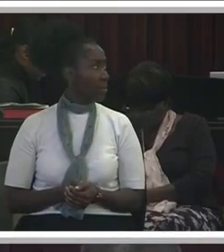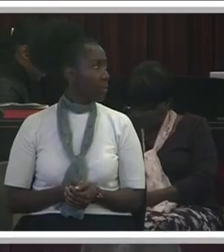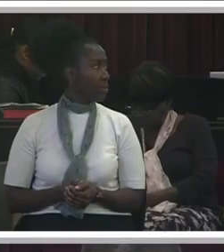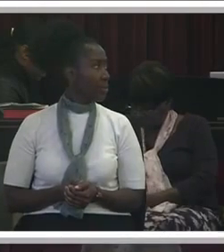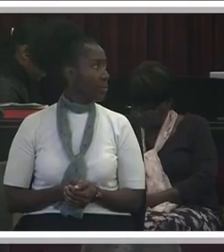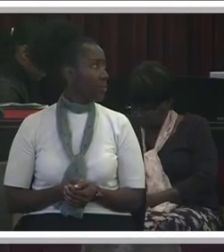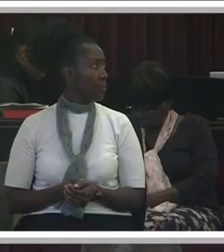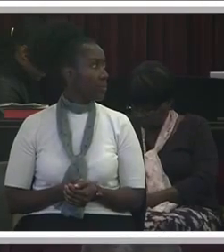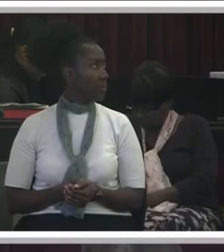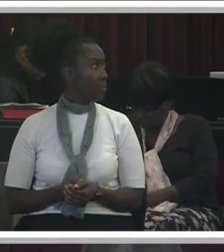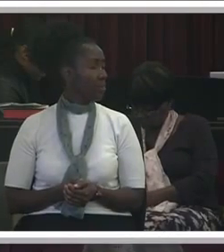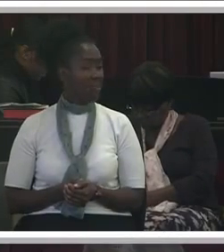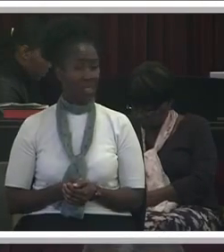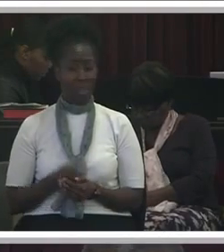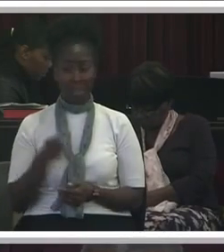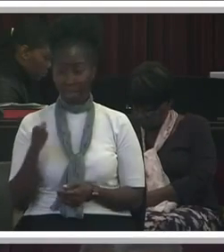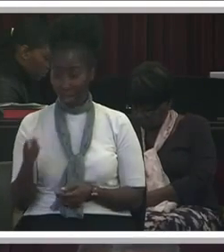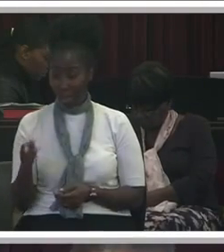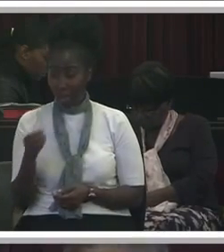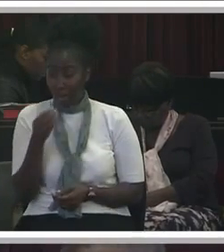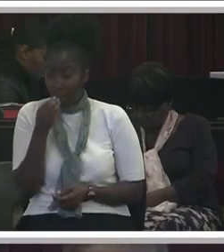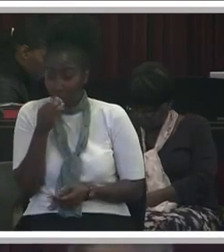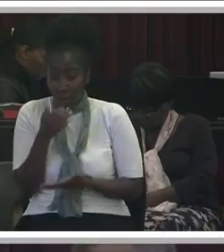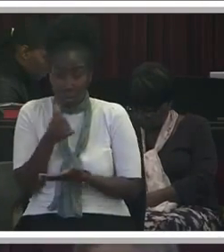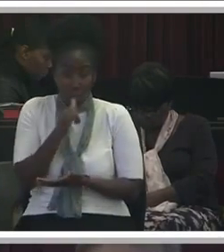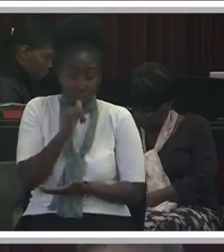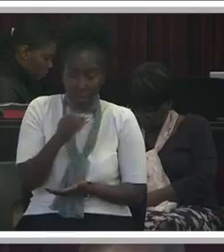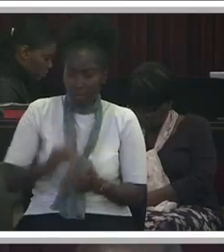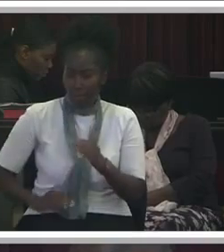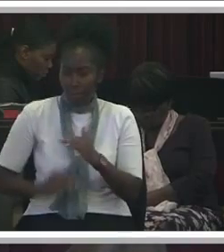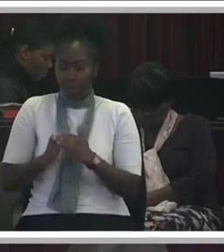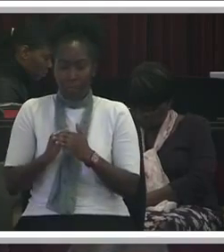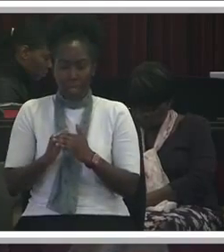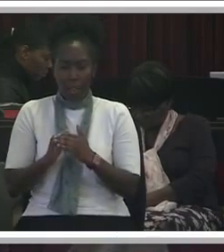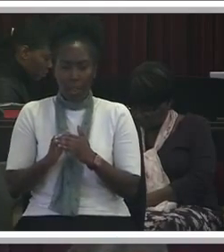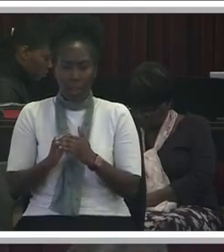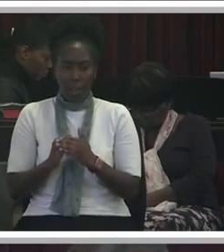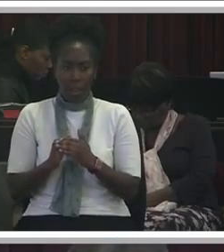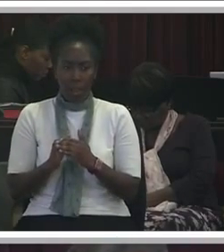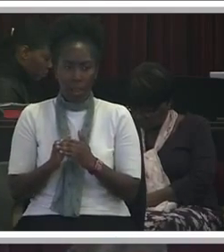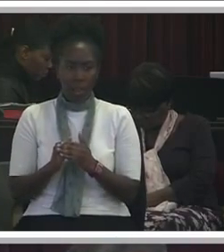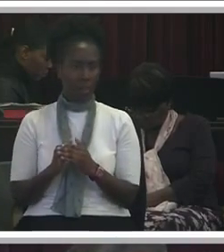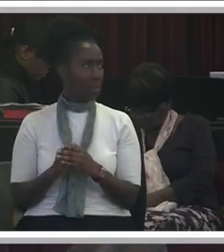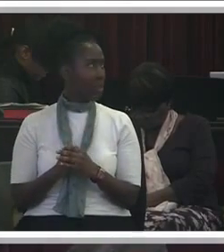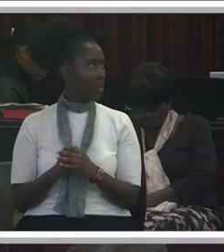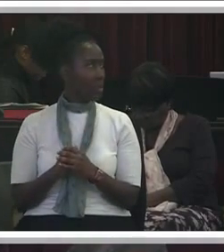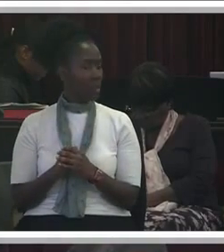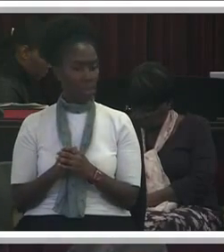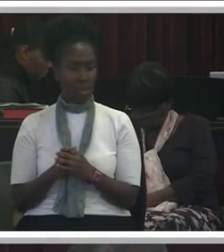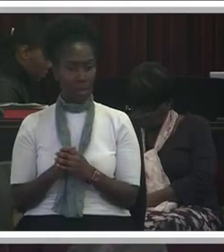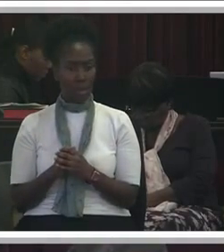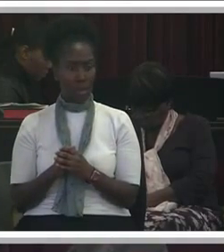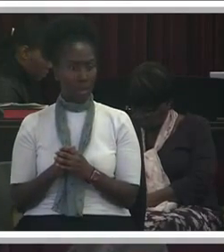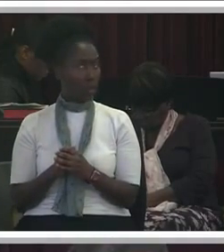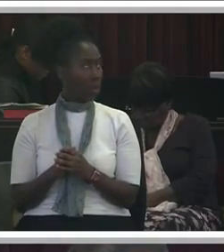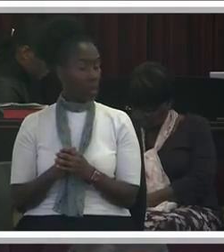Yet it fills you, makes you stronger, makes you steadier. Today, let there be